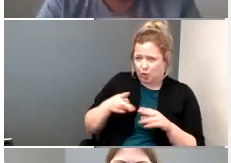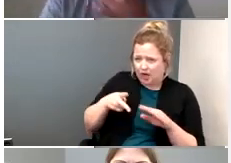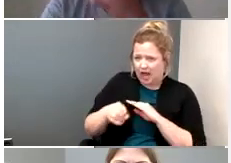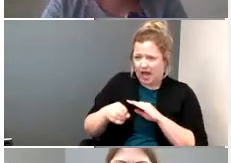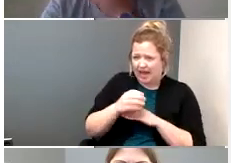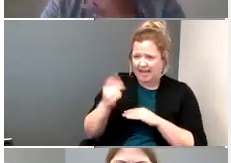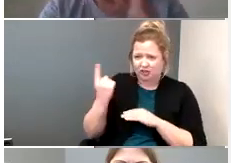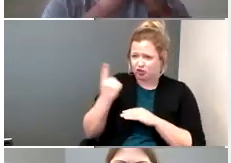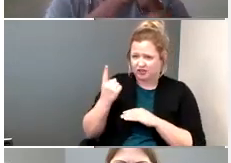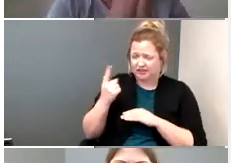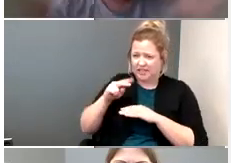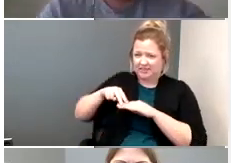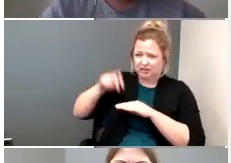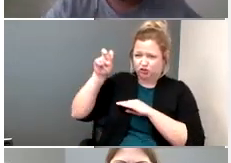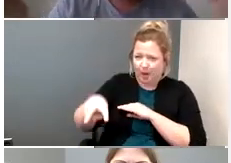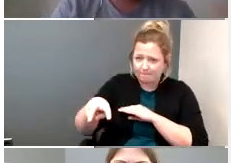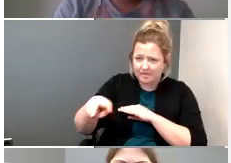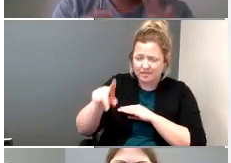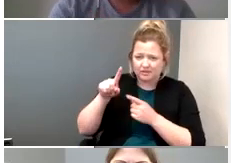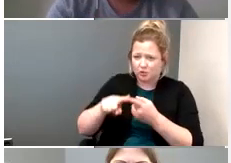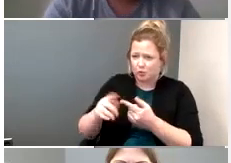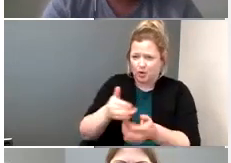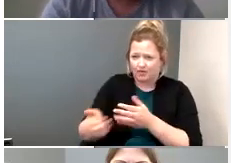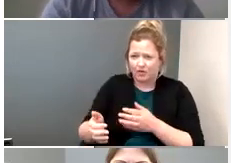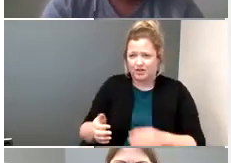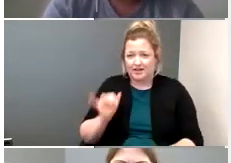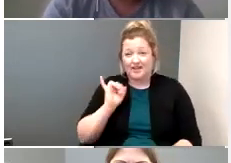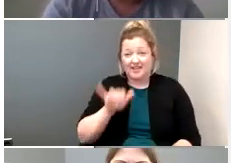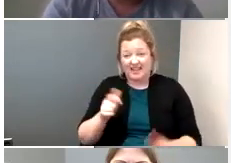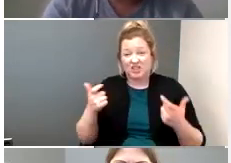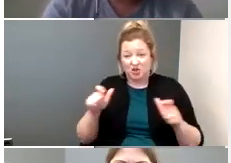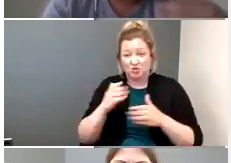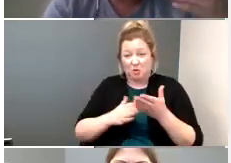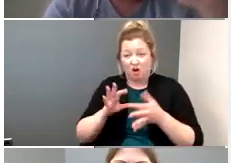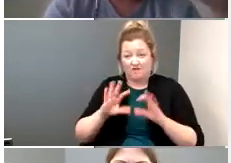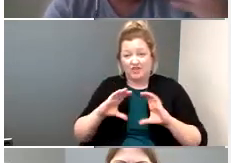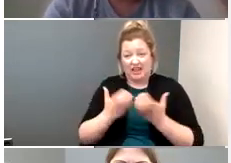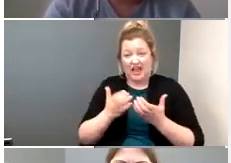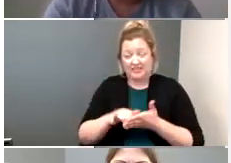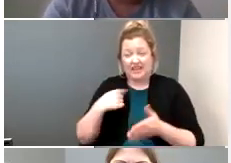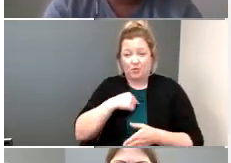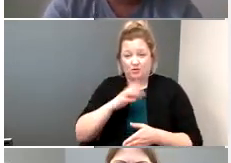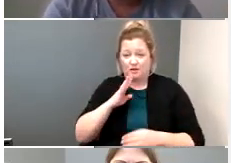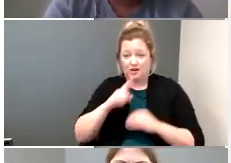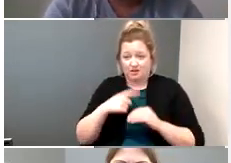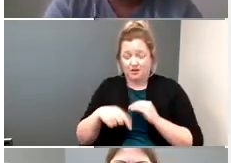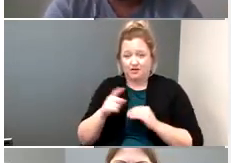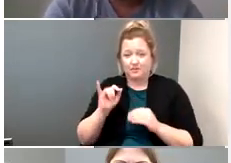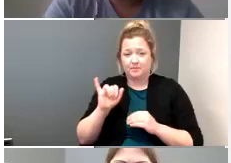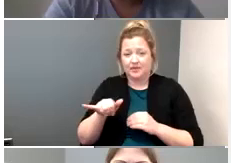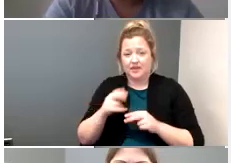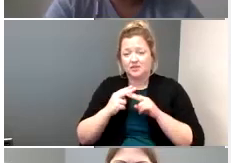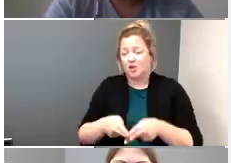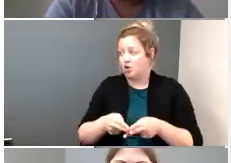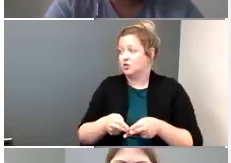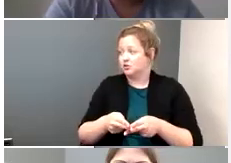is. And there is an entire segment of our class that will talk about this. This is going to be called dynamic programming. So before